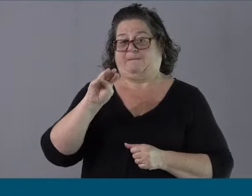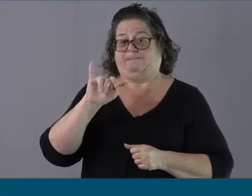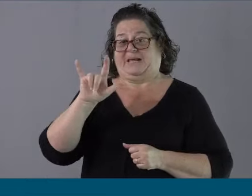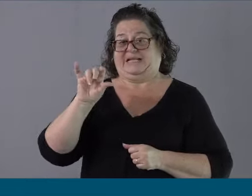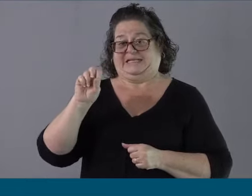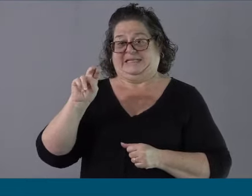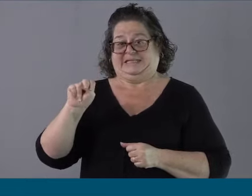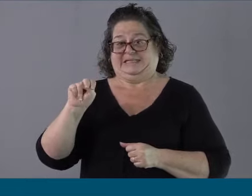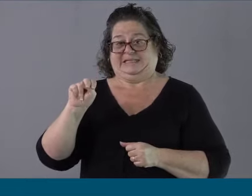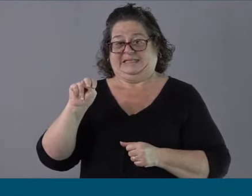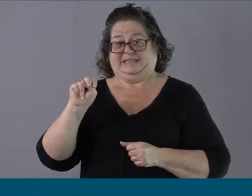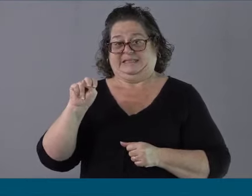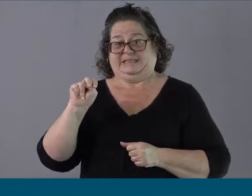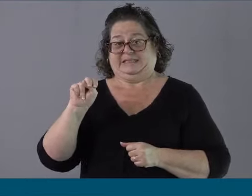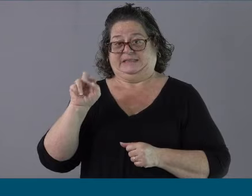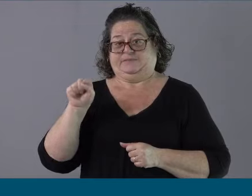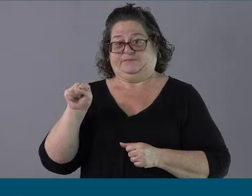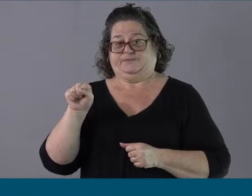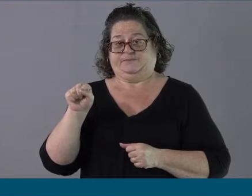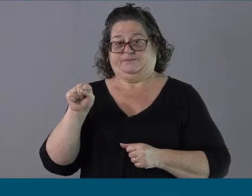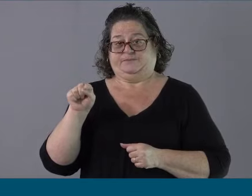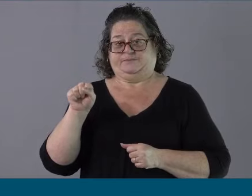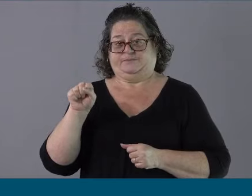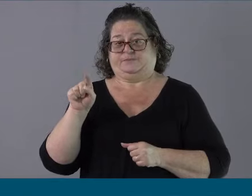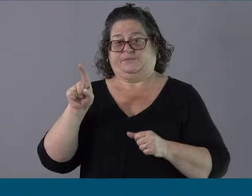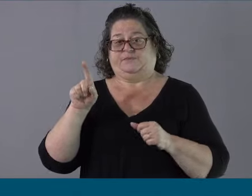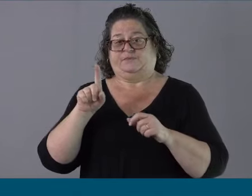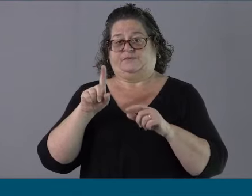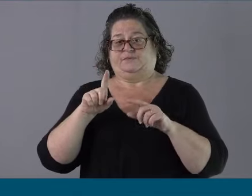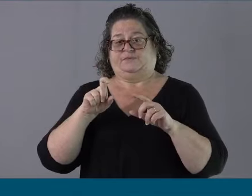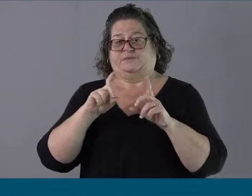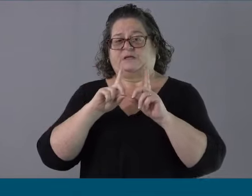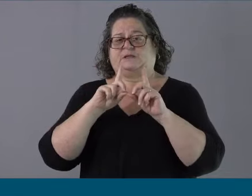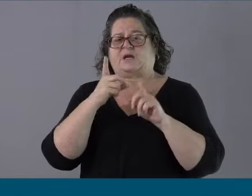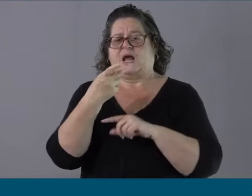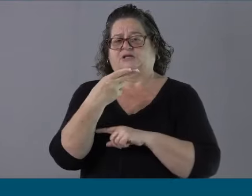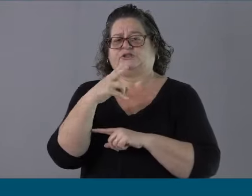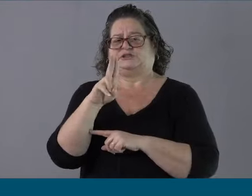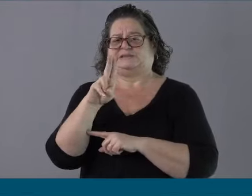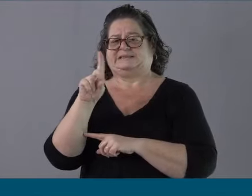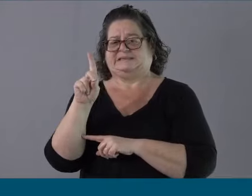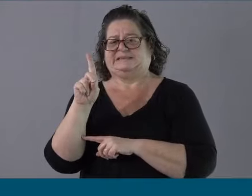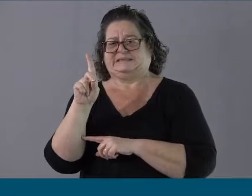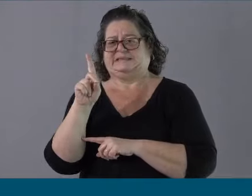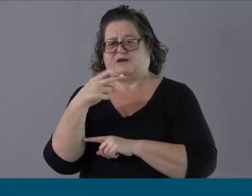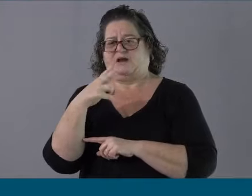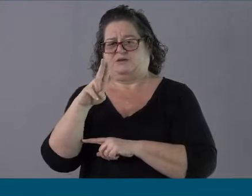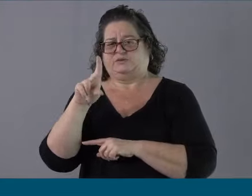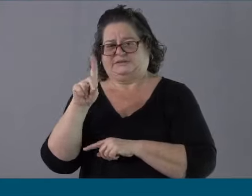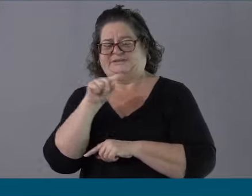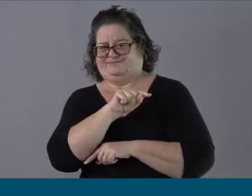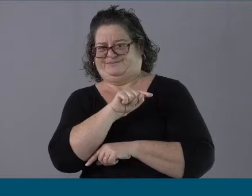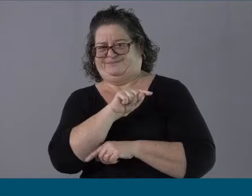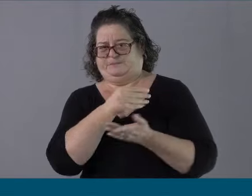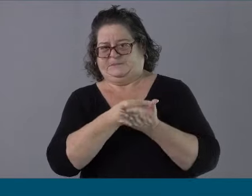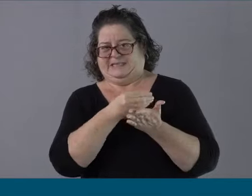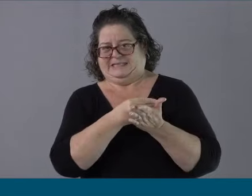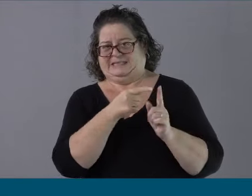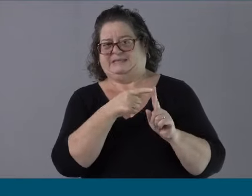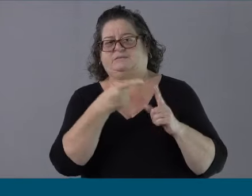Emergency Solutions Grant was distributed to combat homelessness. This is going to support counseling service, guidance on